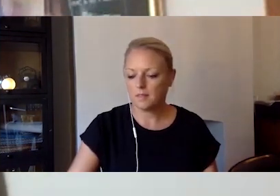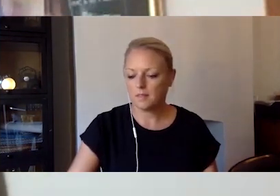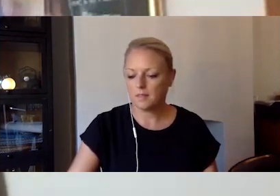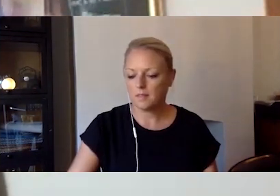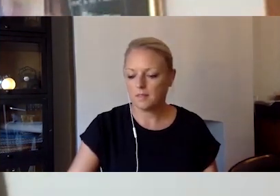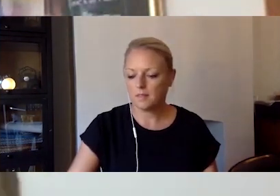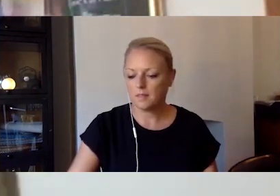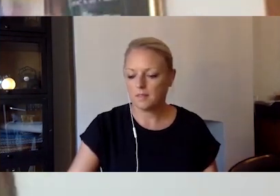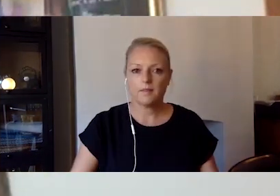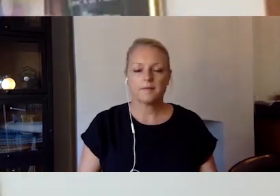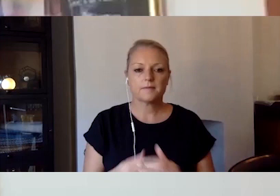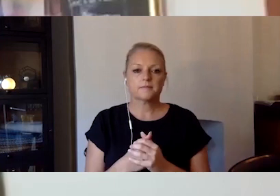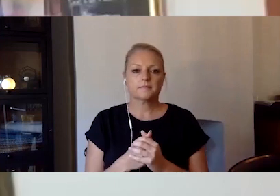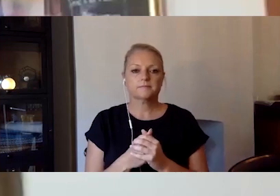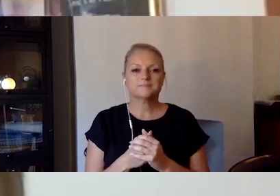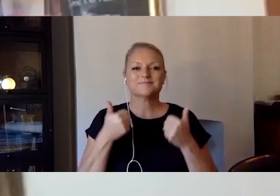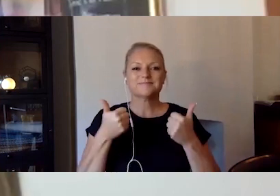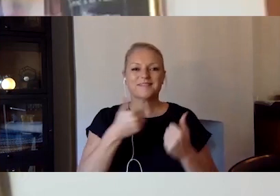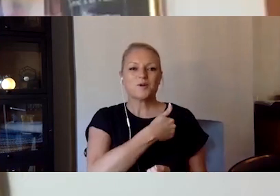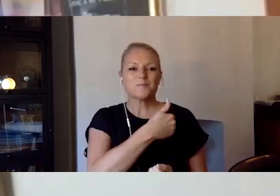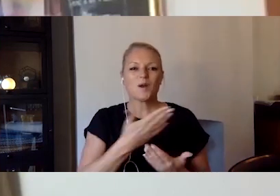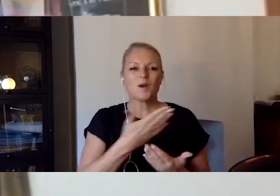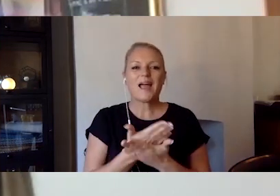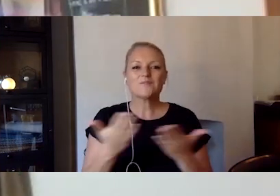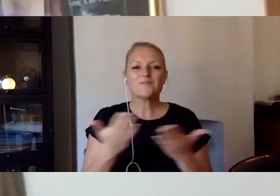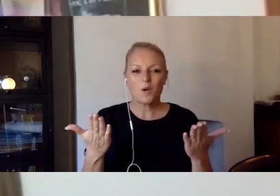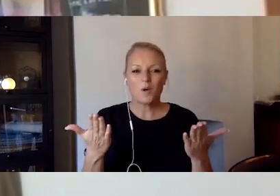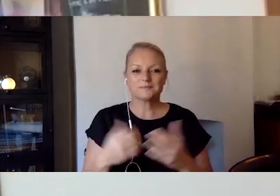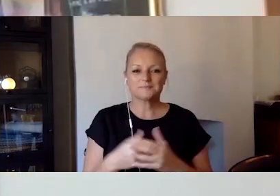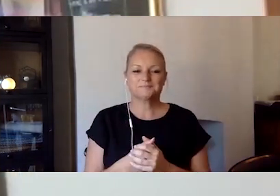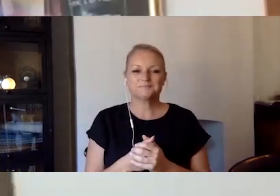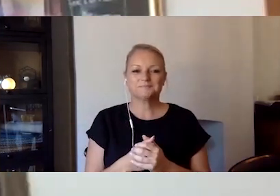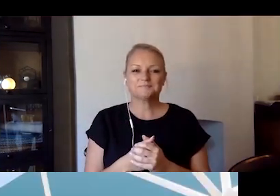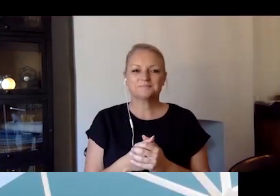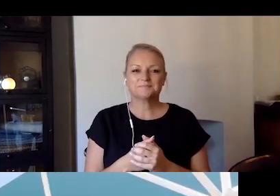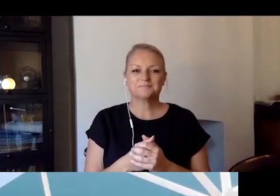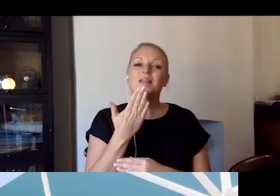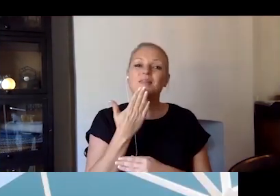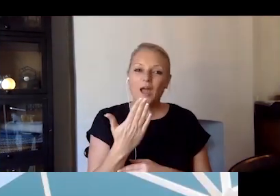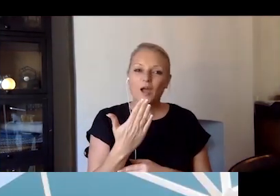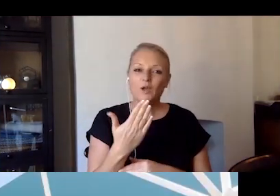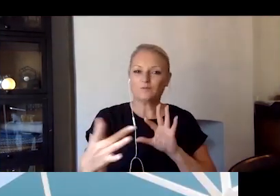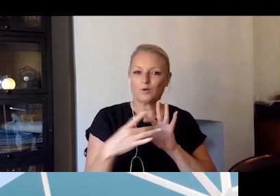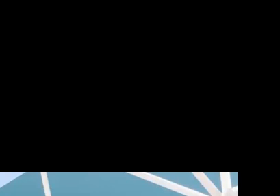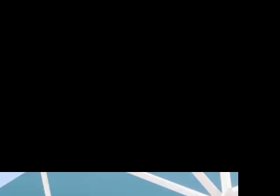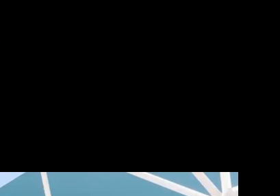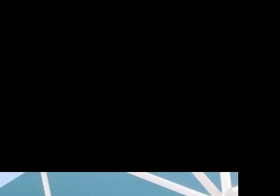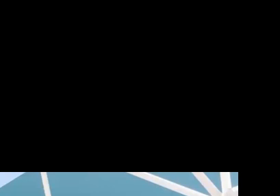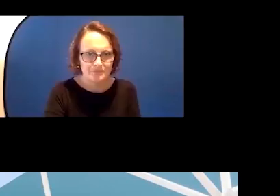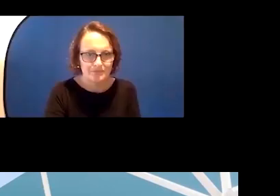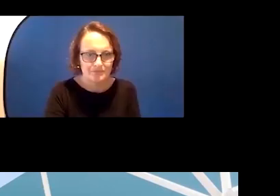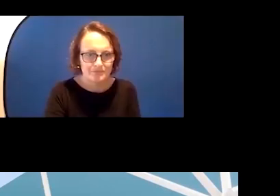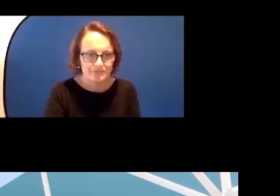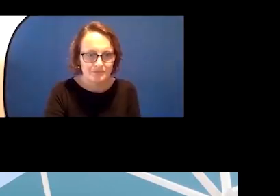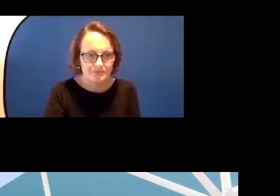Okay, good morning, everyone. Thank you so much for registering and watching today. I've just put up a holding slide which